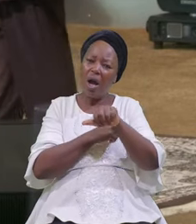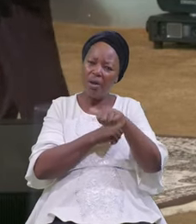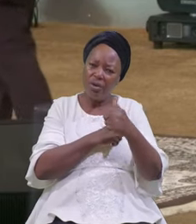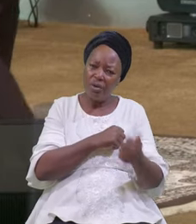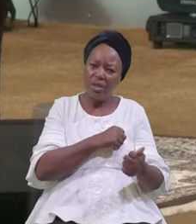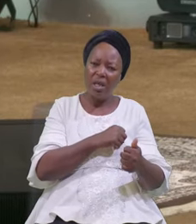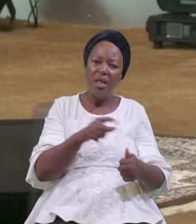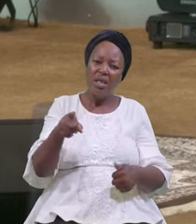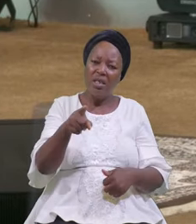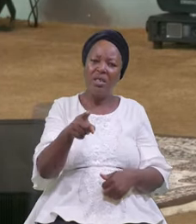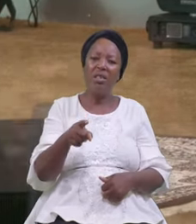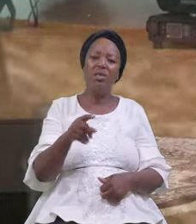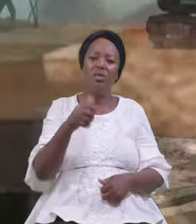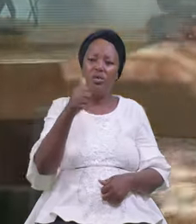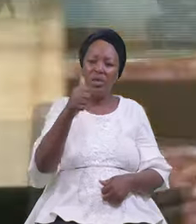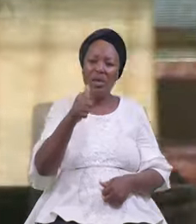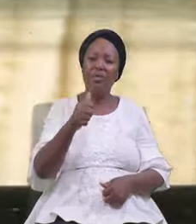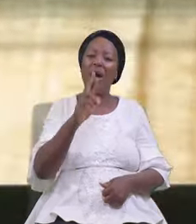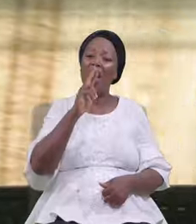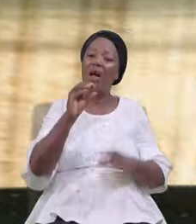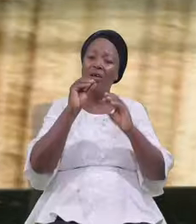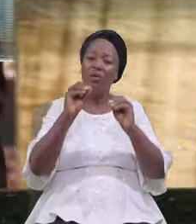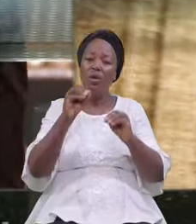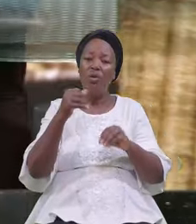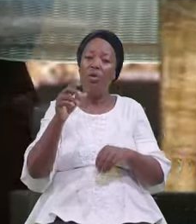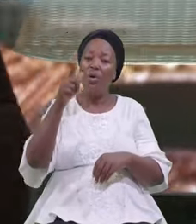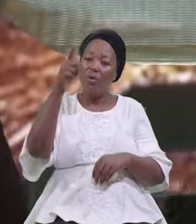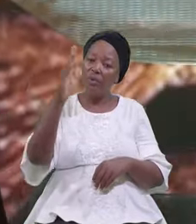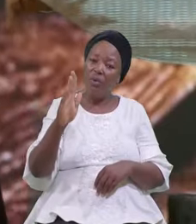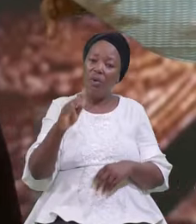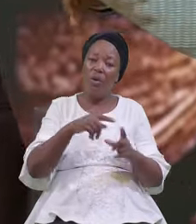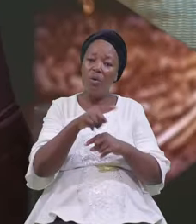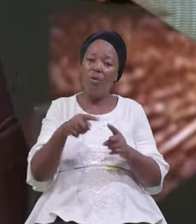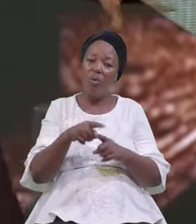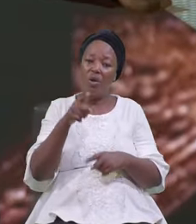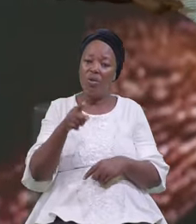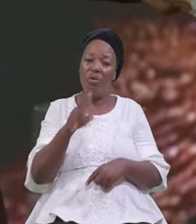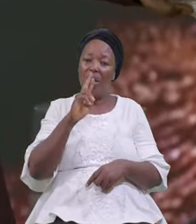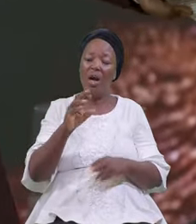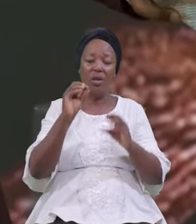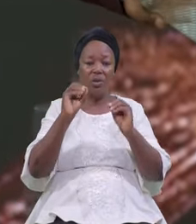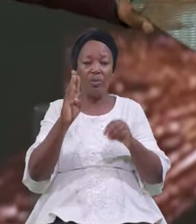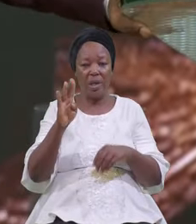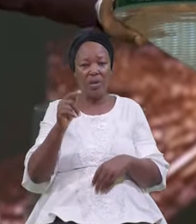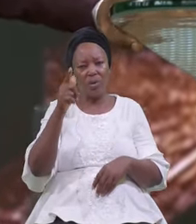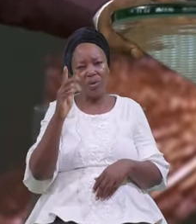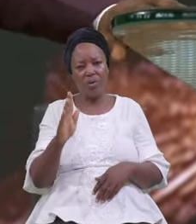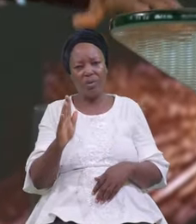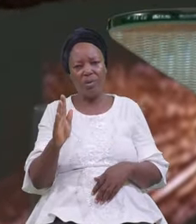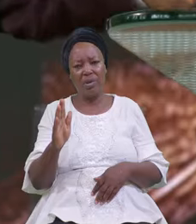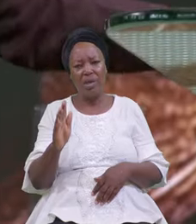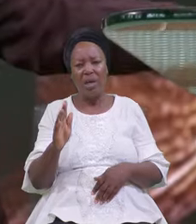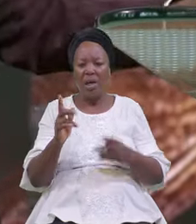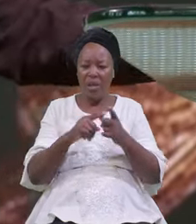Ye yourselves are taught of God. When you are taught by God, it's like, you know, we've been to school,